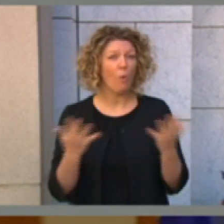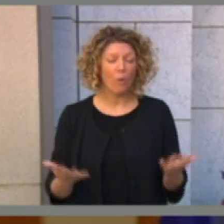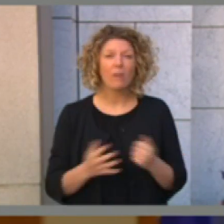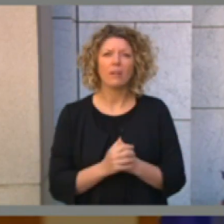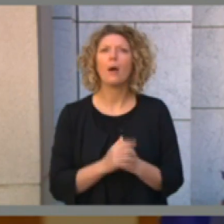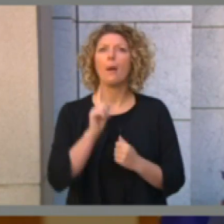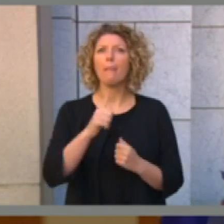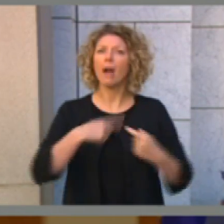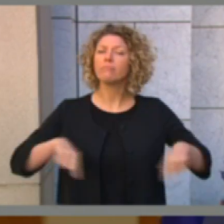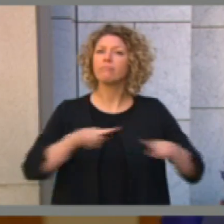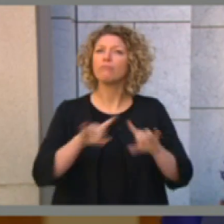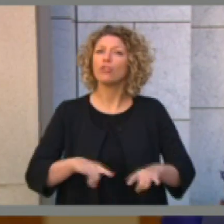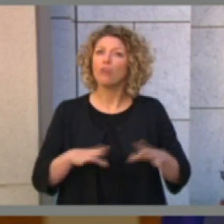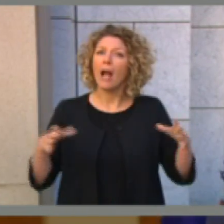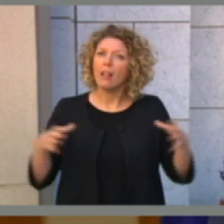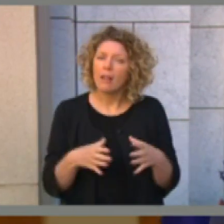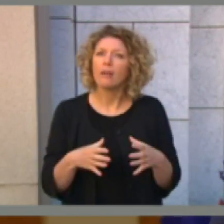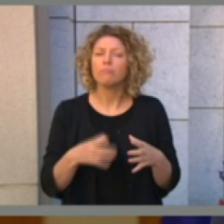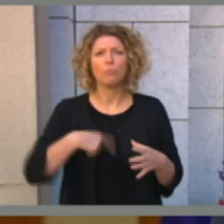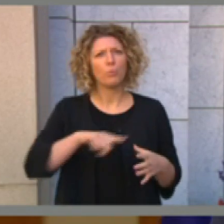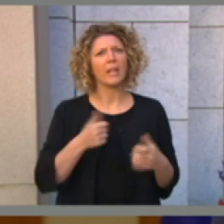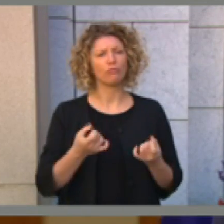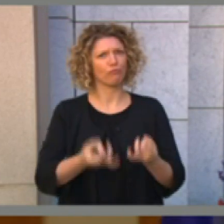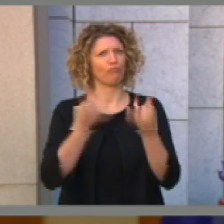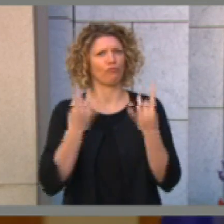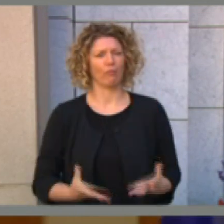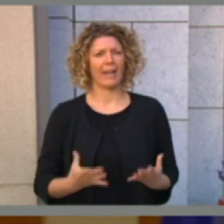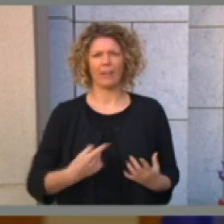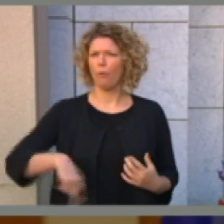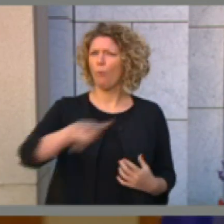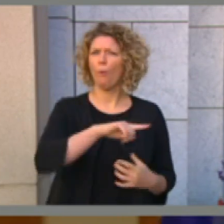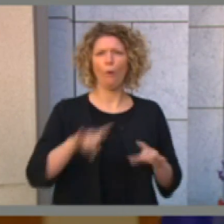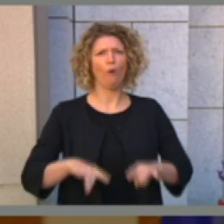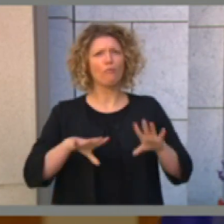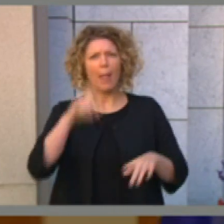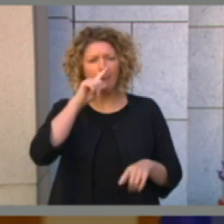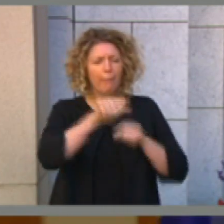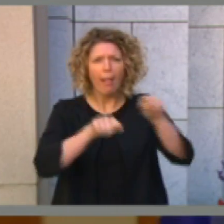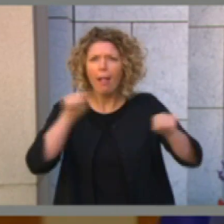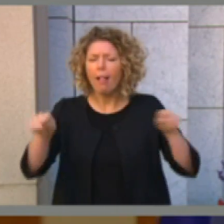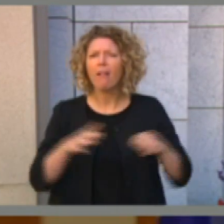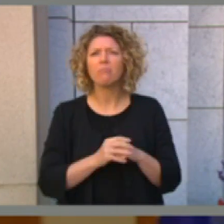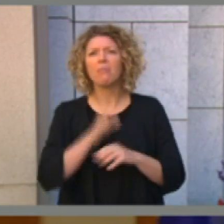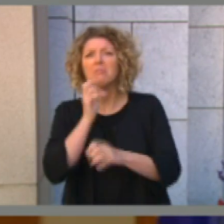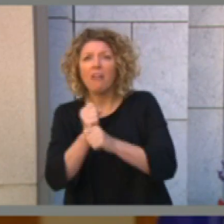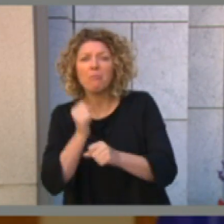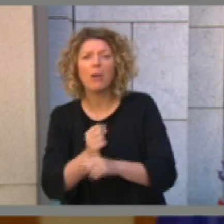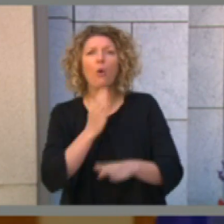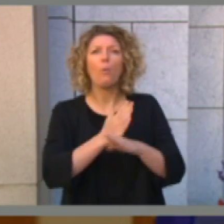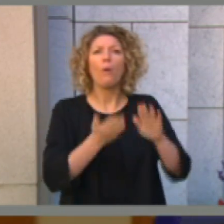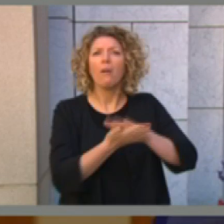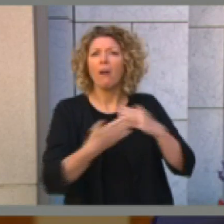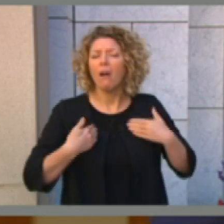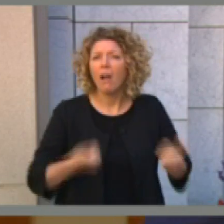together, we are of course up to this challenge. All Australians, governments, health workers,